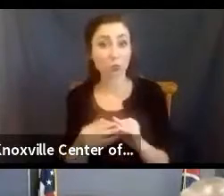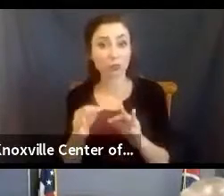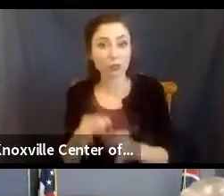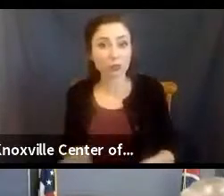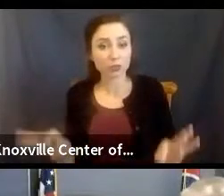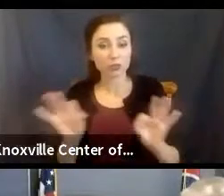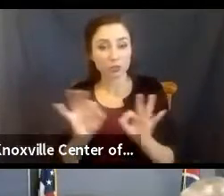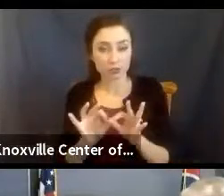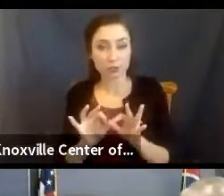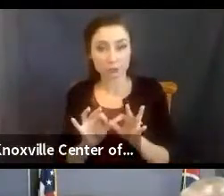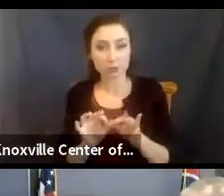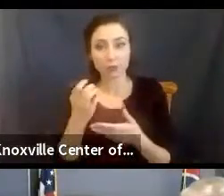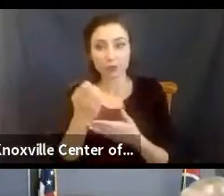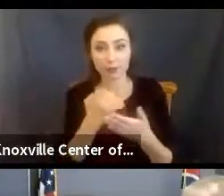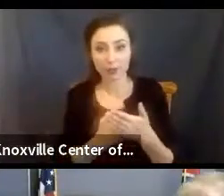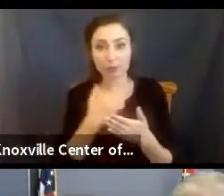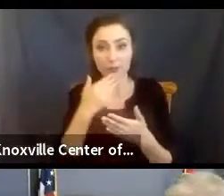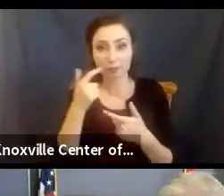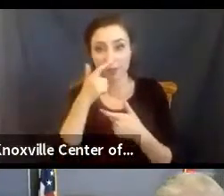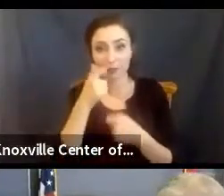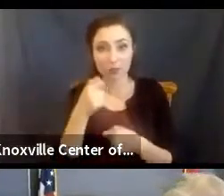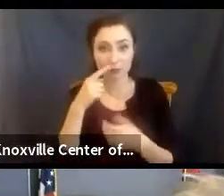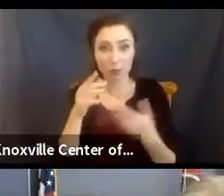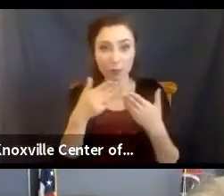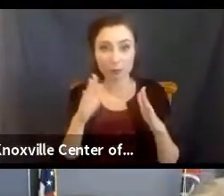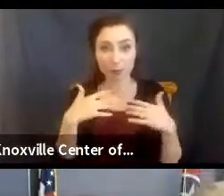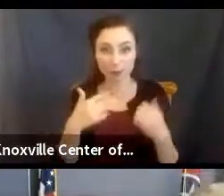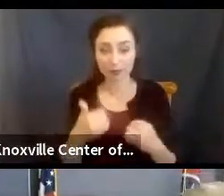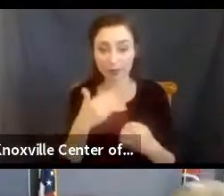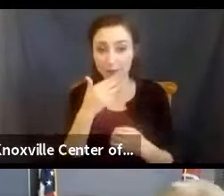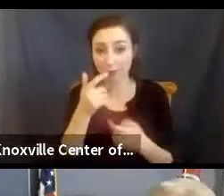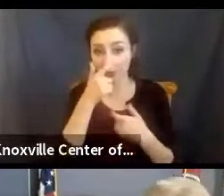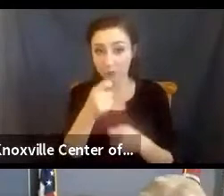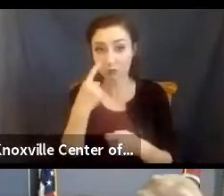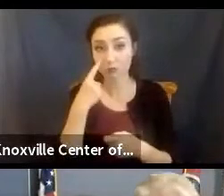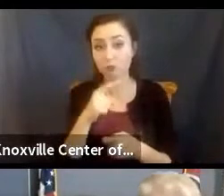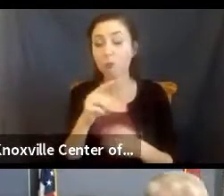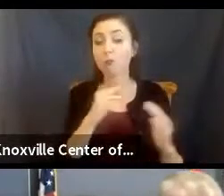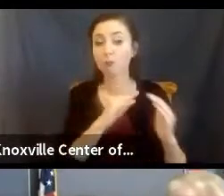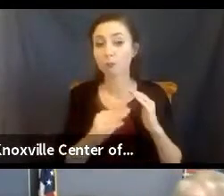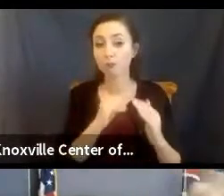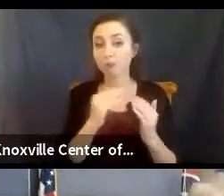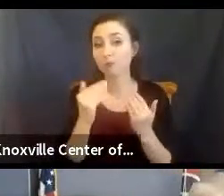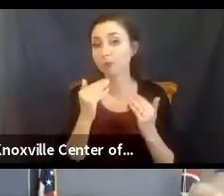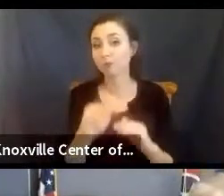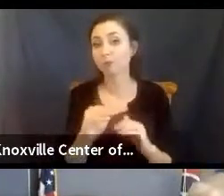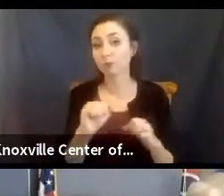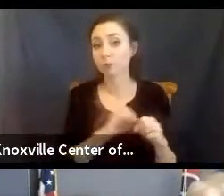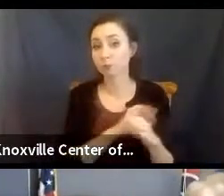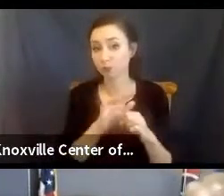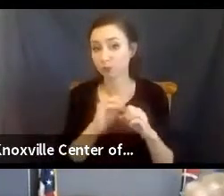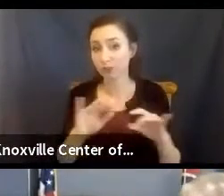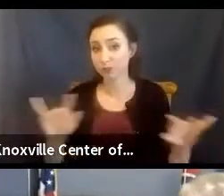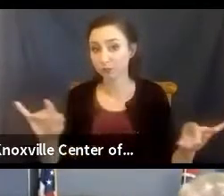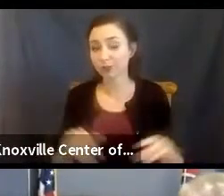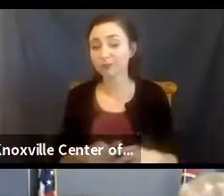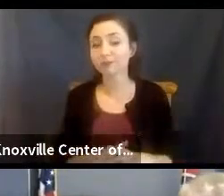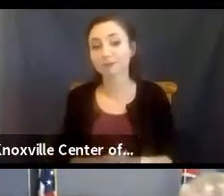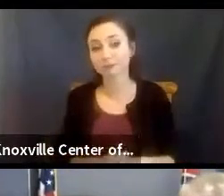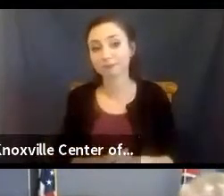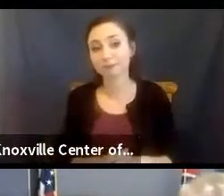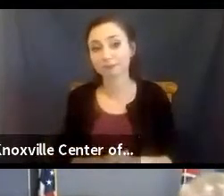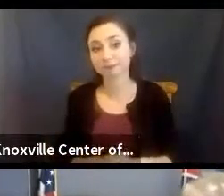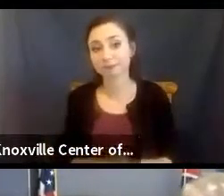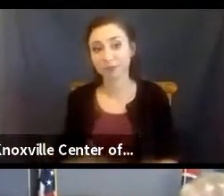it's in the economic best interest and the public health best interest of the city to mitigate the coronavirus. Right